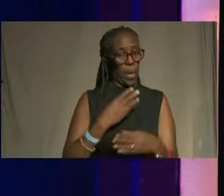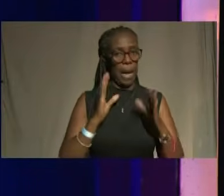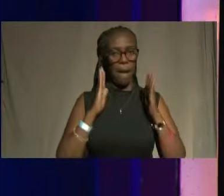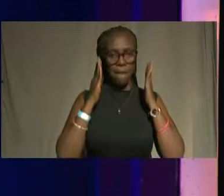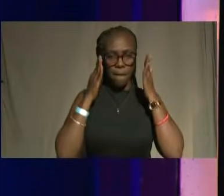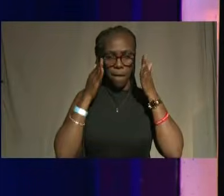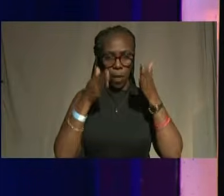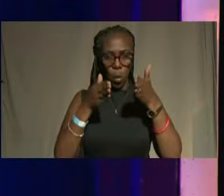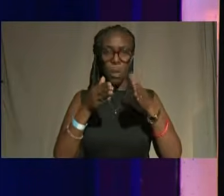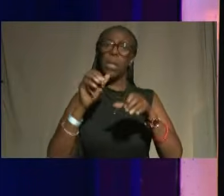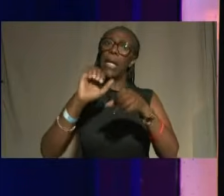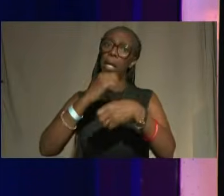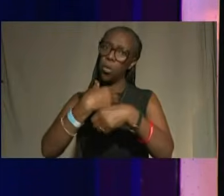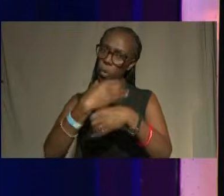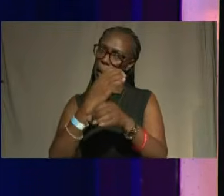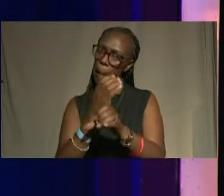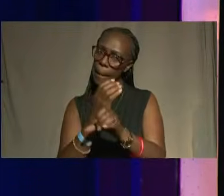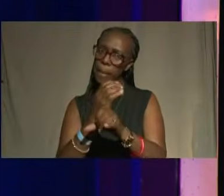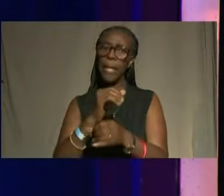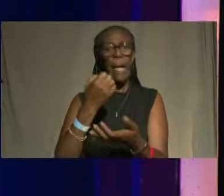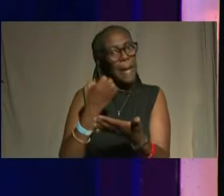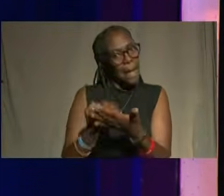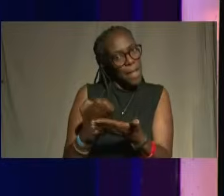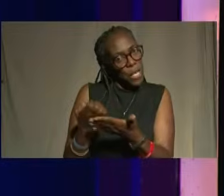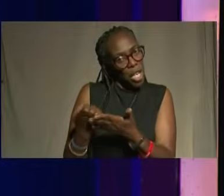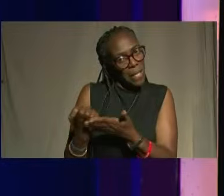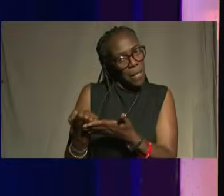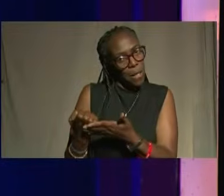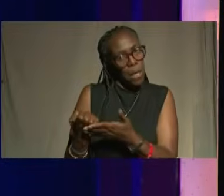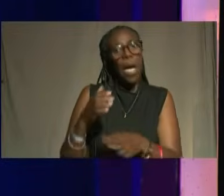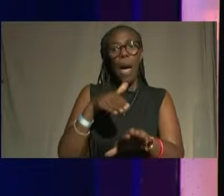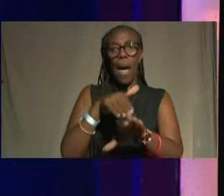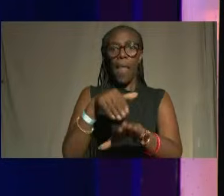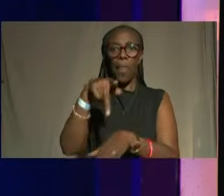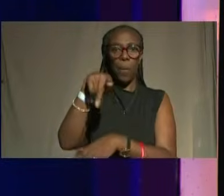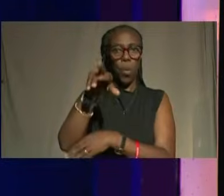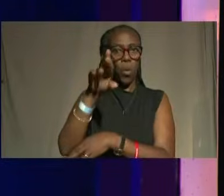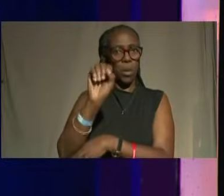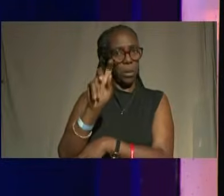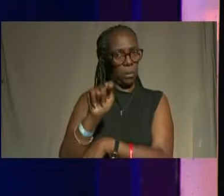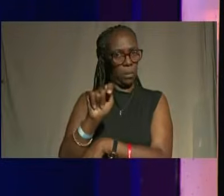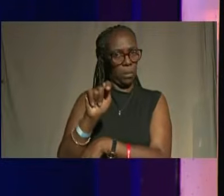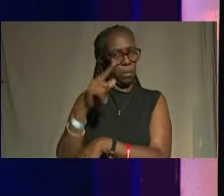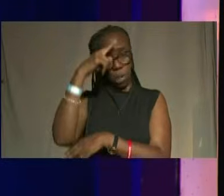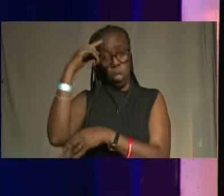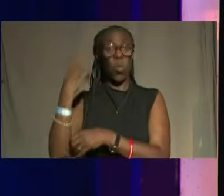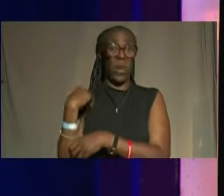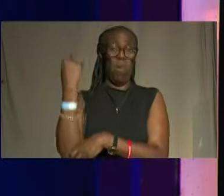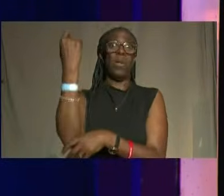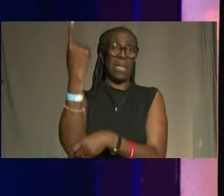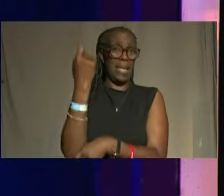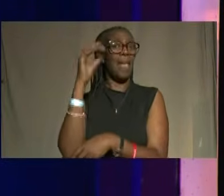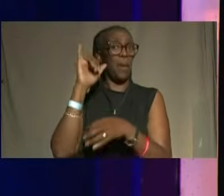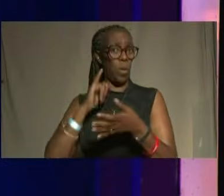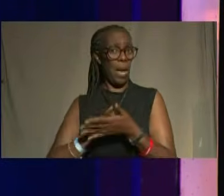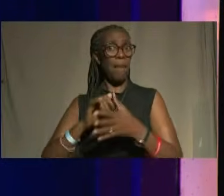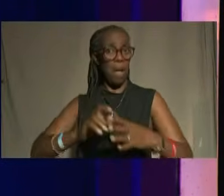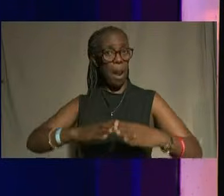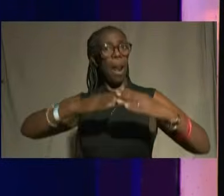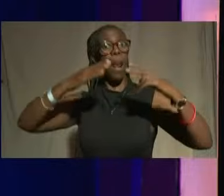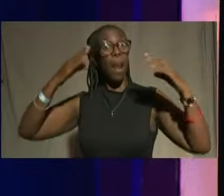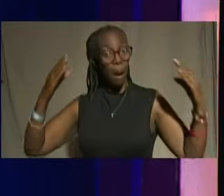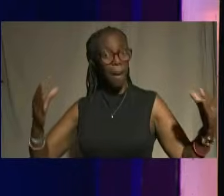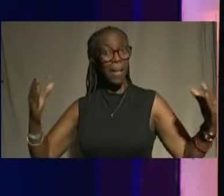creating efficiencies at the port. And that's important because we understand that we have a larger vision of Jamaica